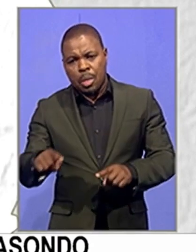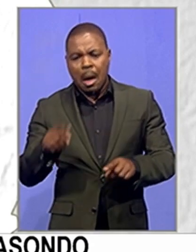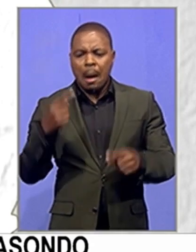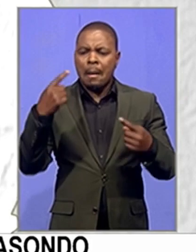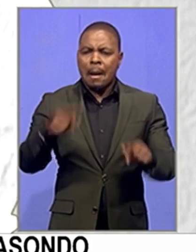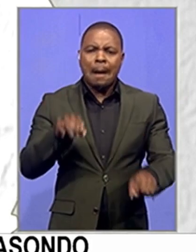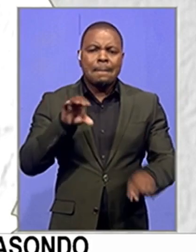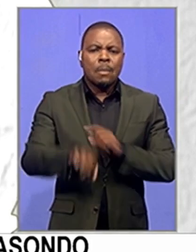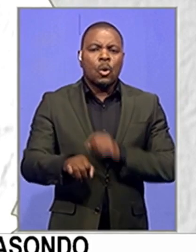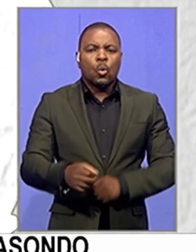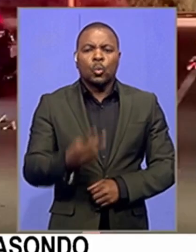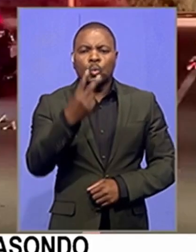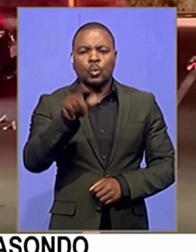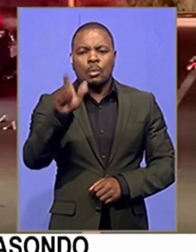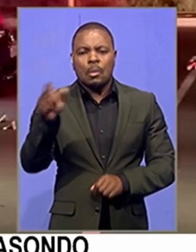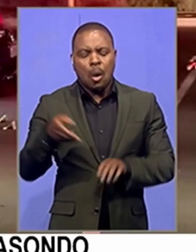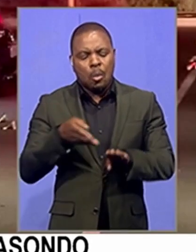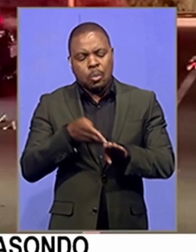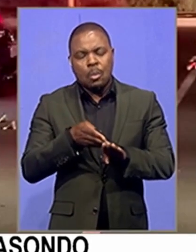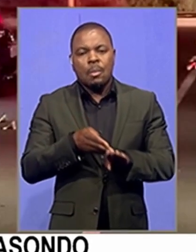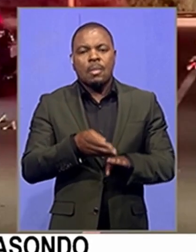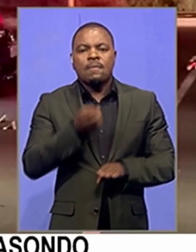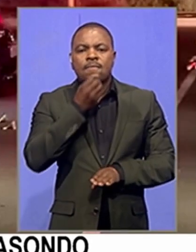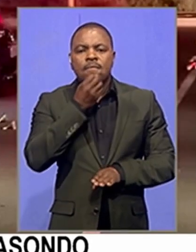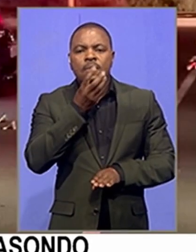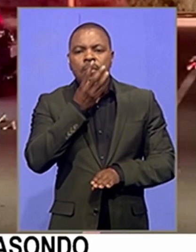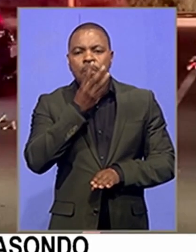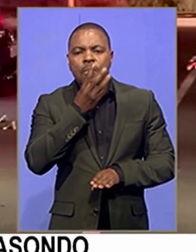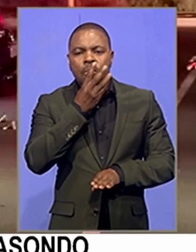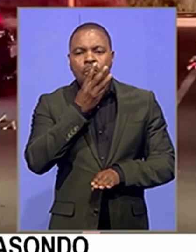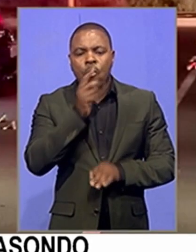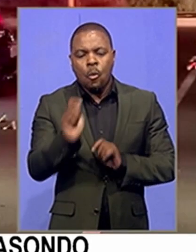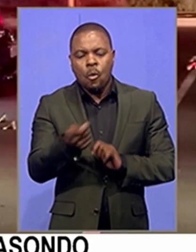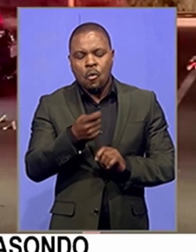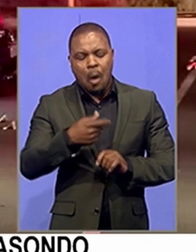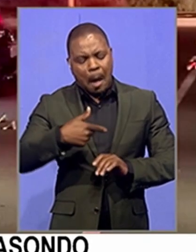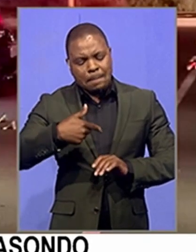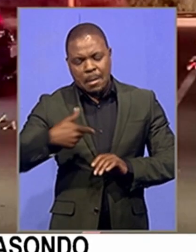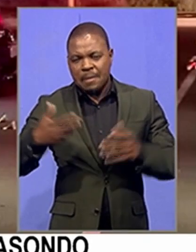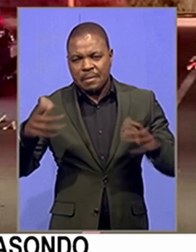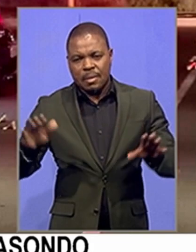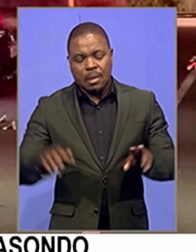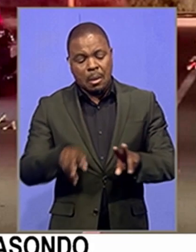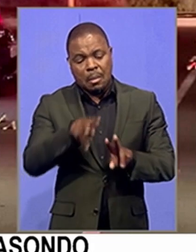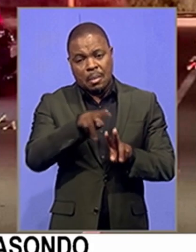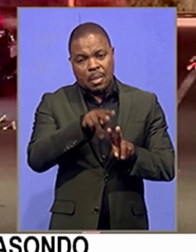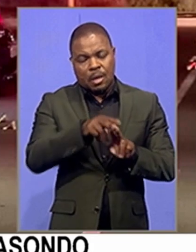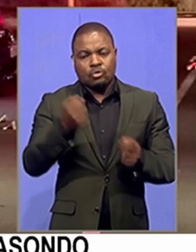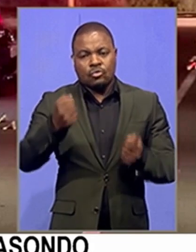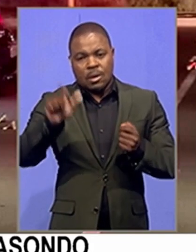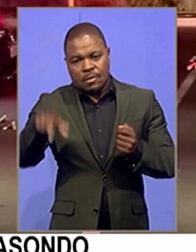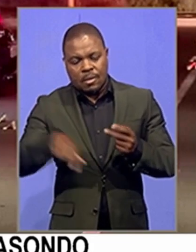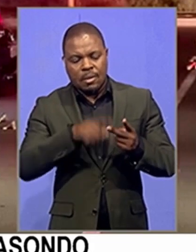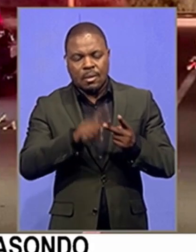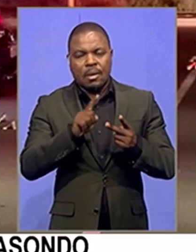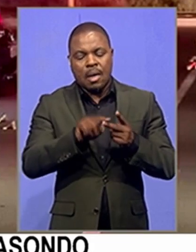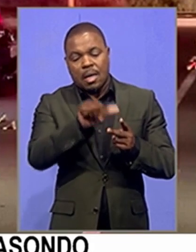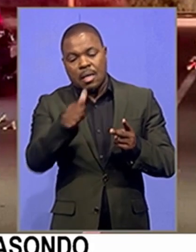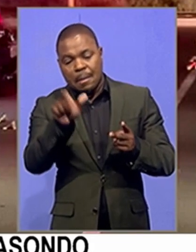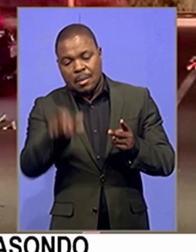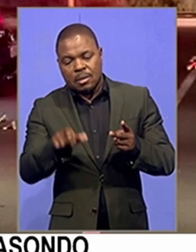two people inside a VW Golf with gunshot wounds. Both victims, a driver and a passenger,